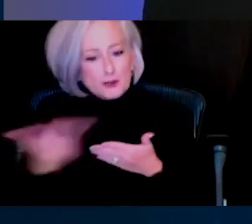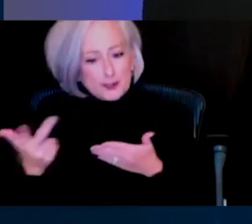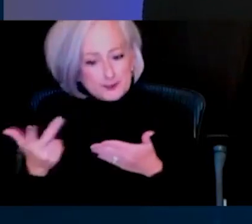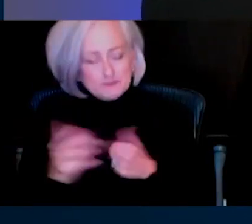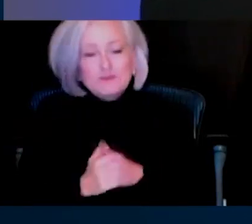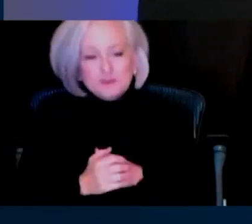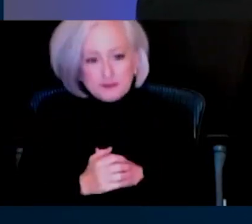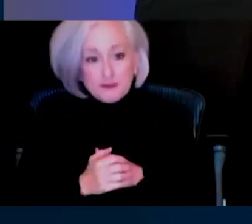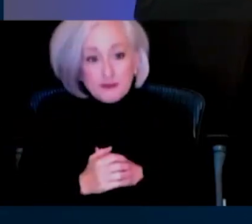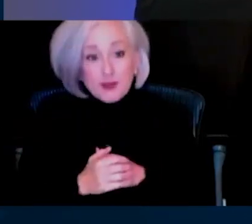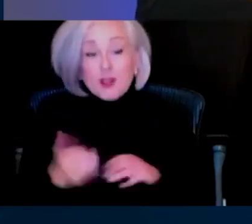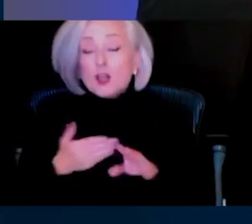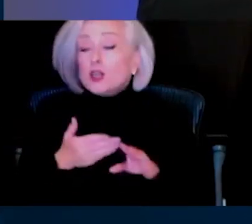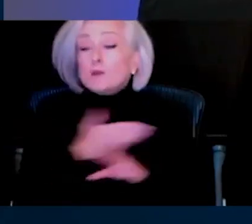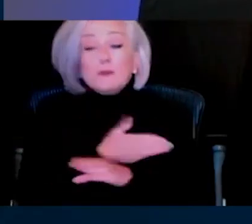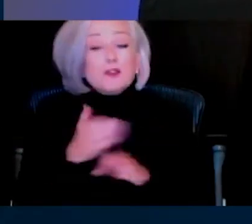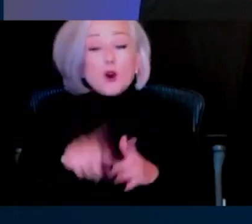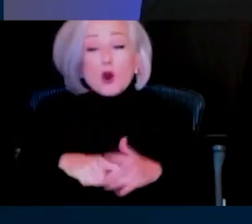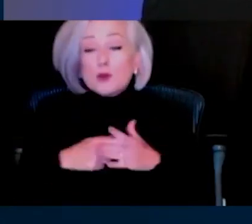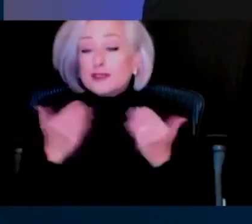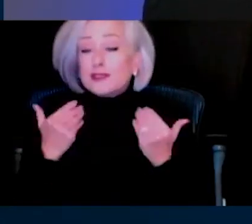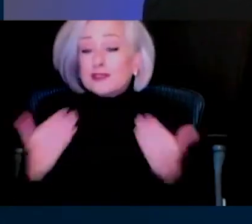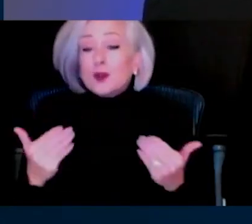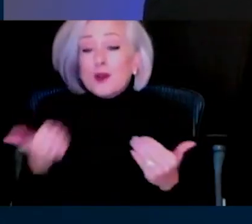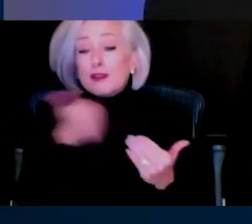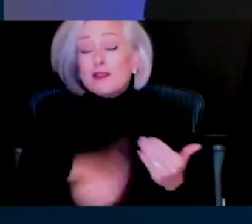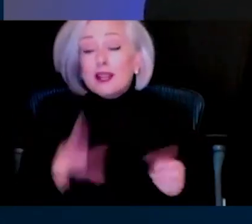have any reporter questions on the line?